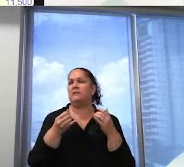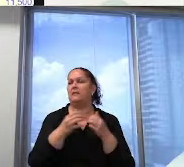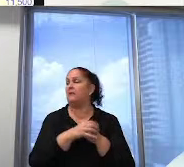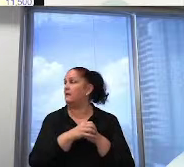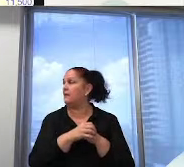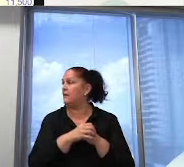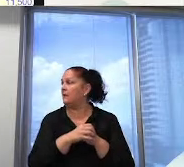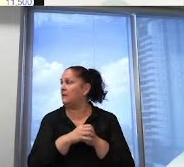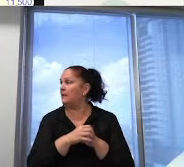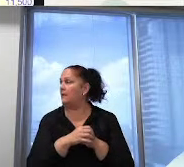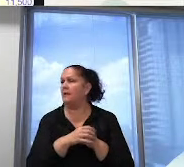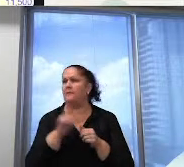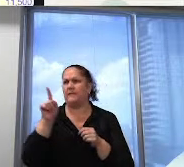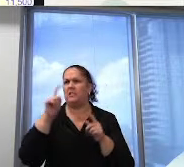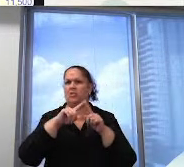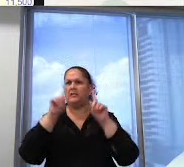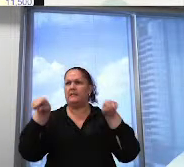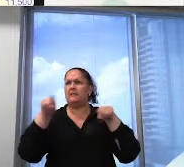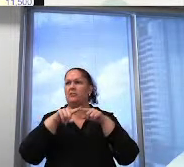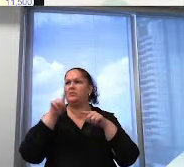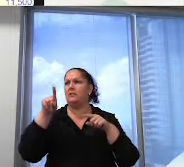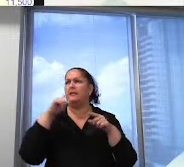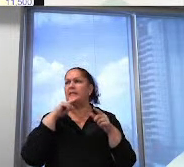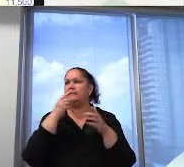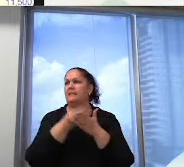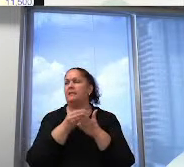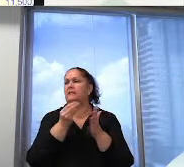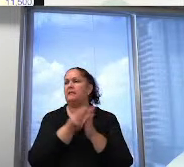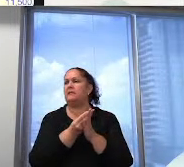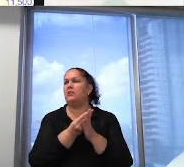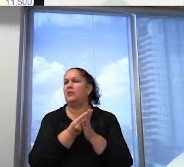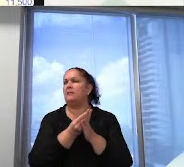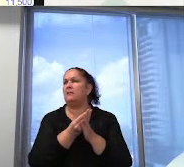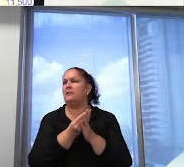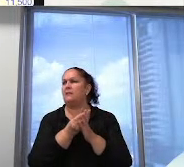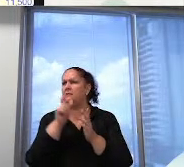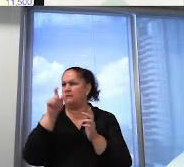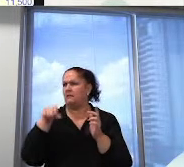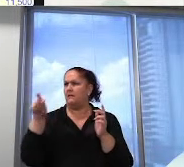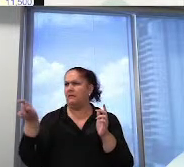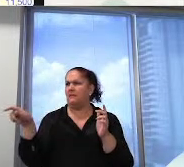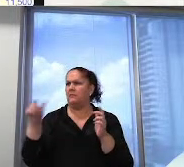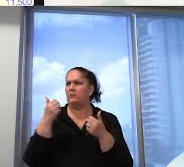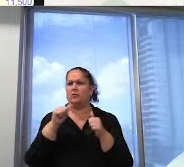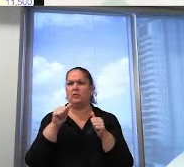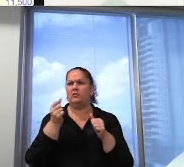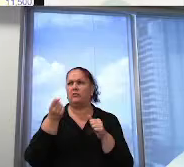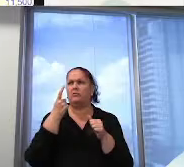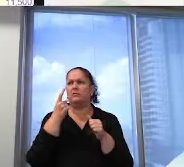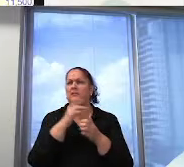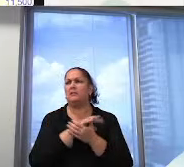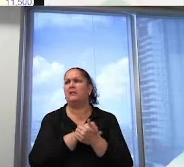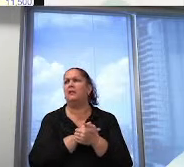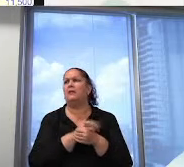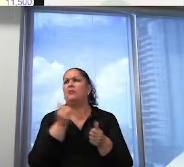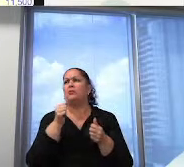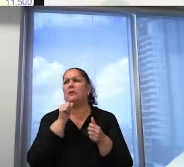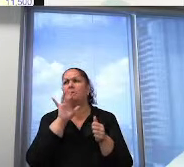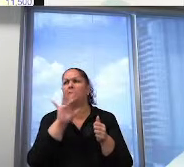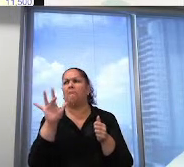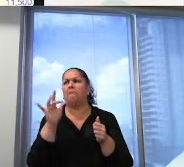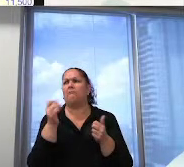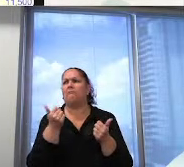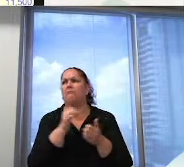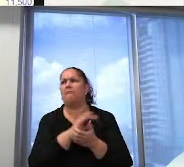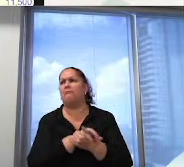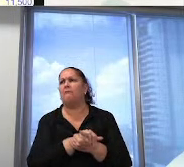Wait, you have that? It's right there. It's on the screen, and I'm seeing dollars on all the row on the column. So I'm trying to understand which one